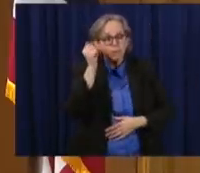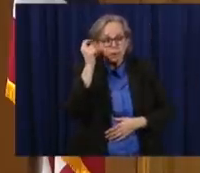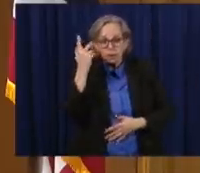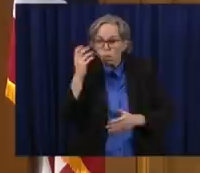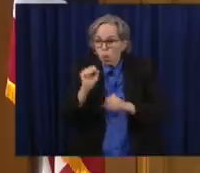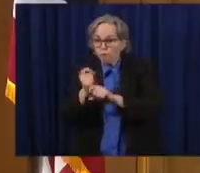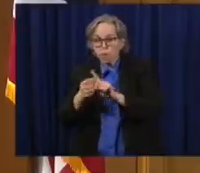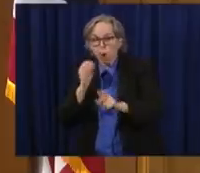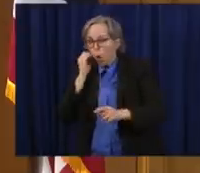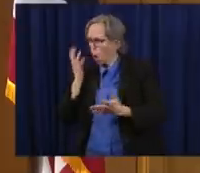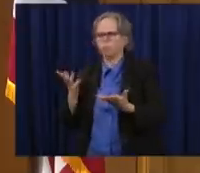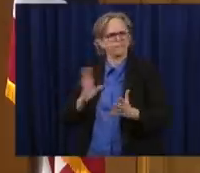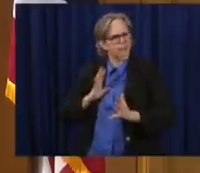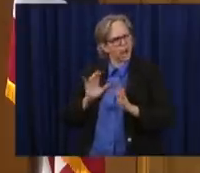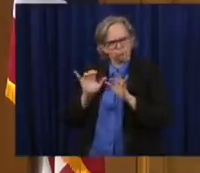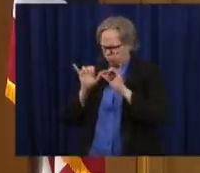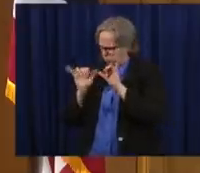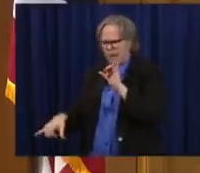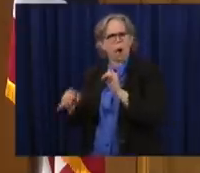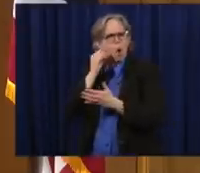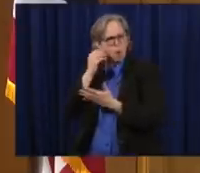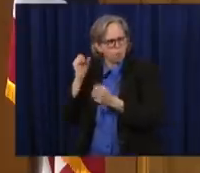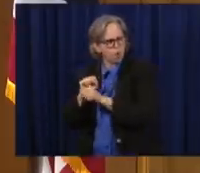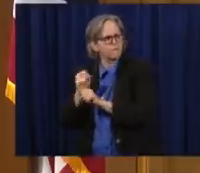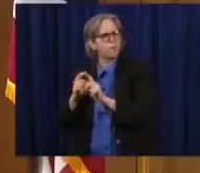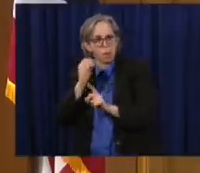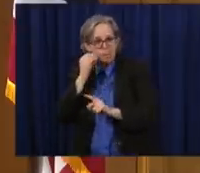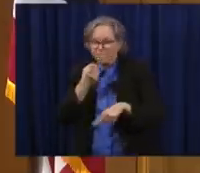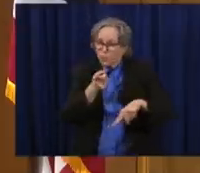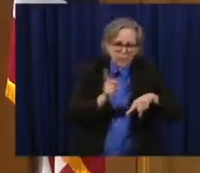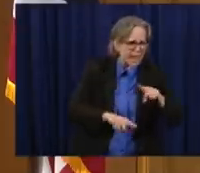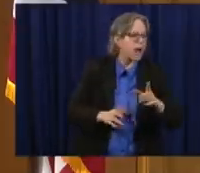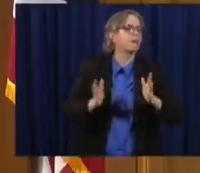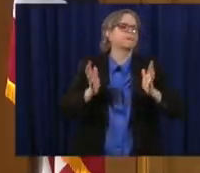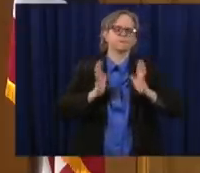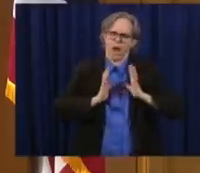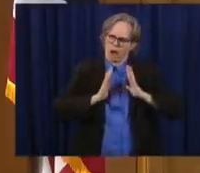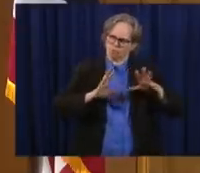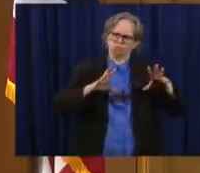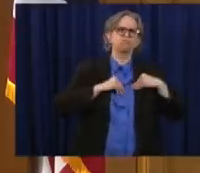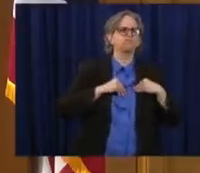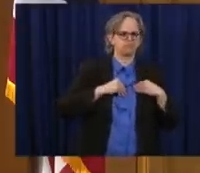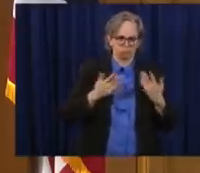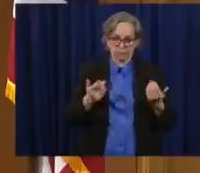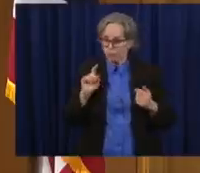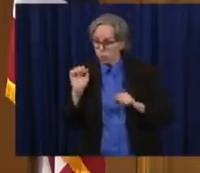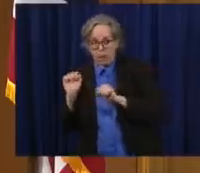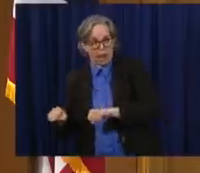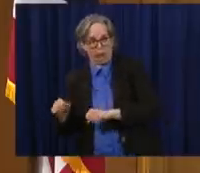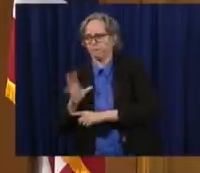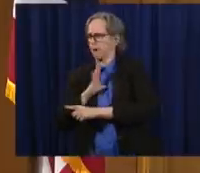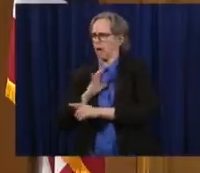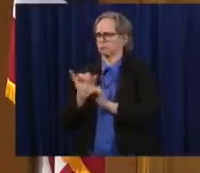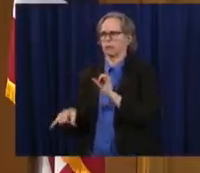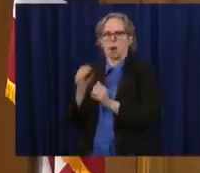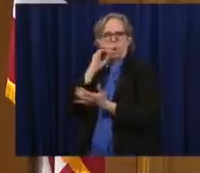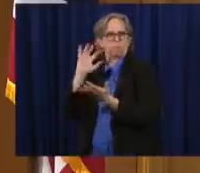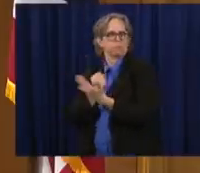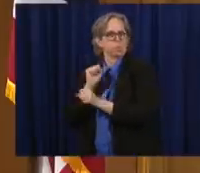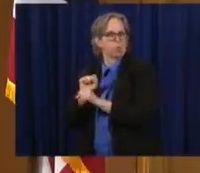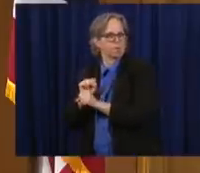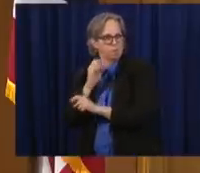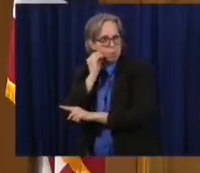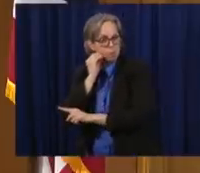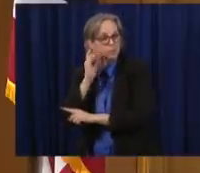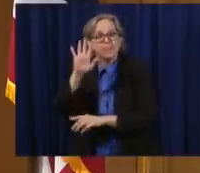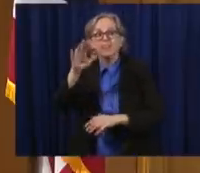won't, but those who could will continue to do that, or will do that. You're going to see checking of the employees when they come